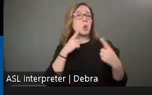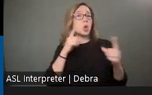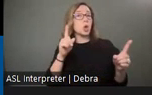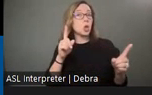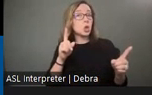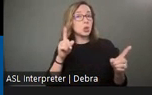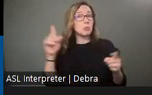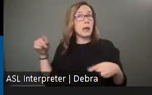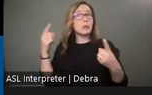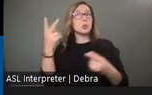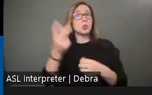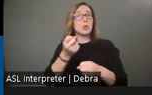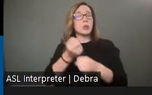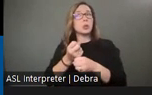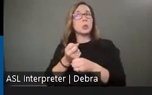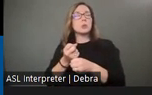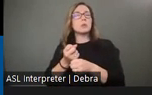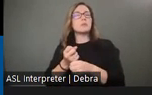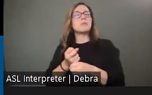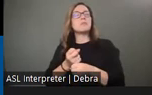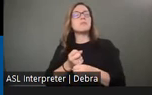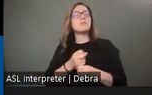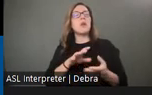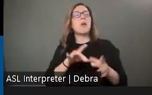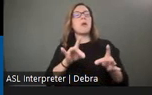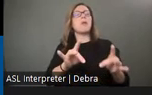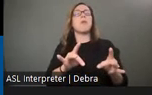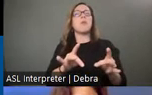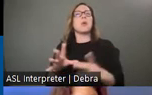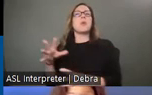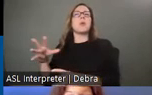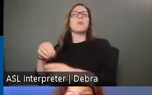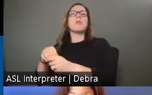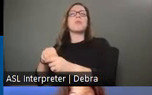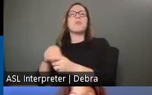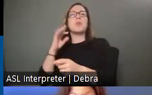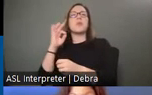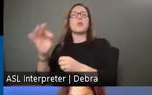we intend to incorporate some of that into the future policy for PA. That's it.